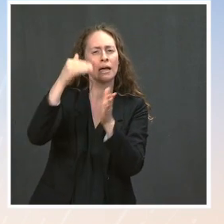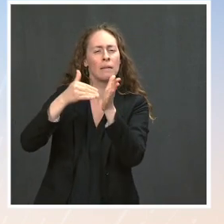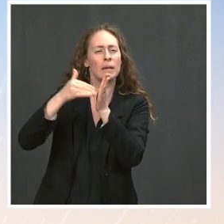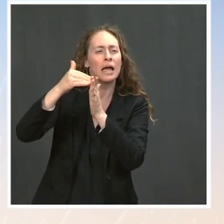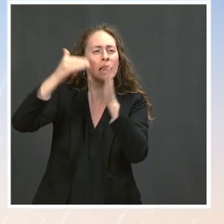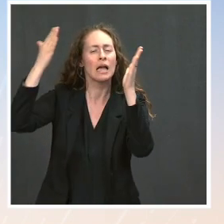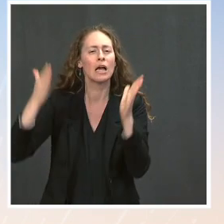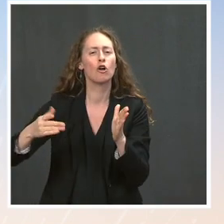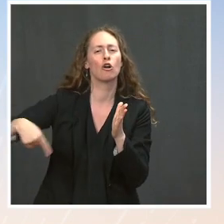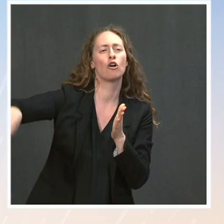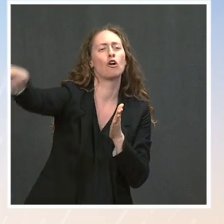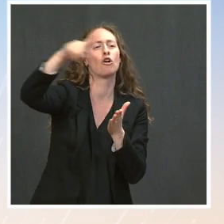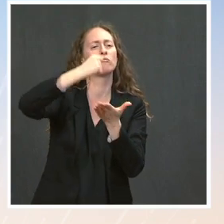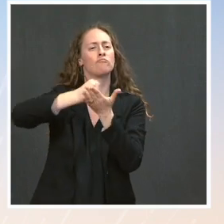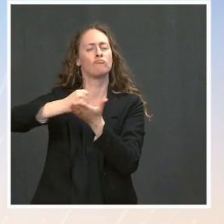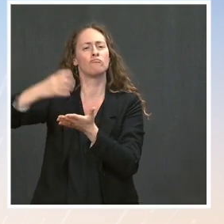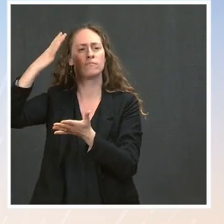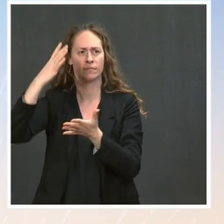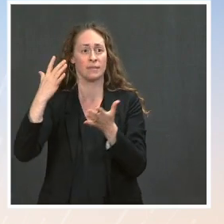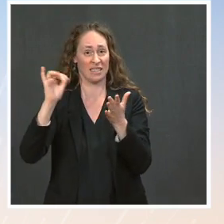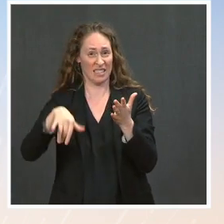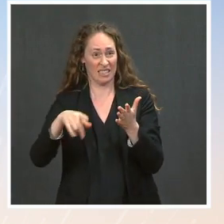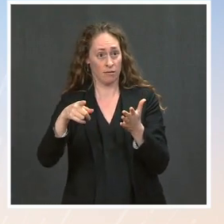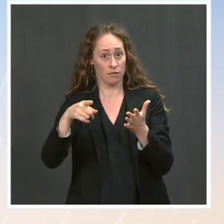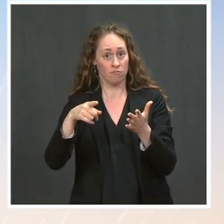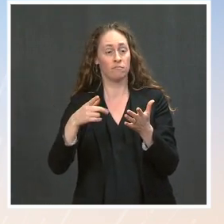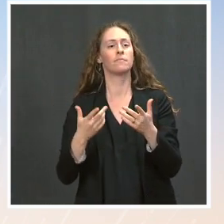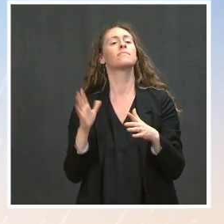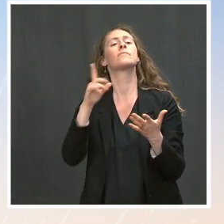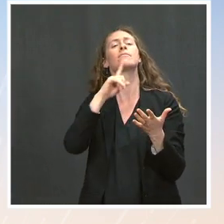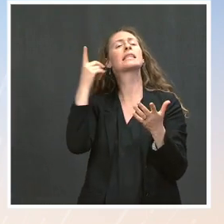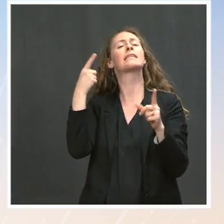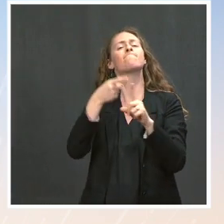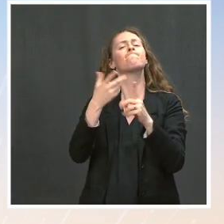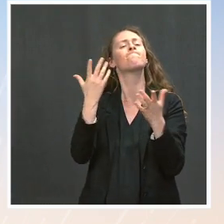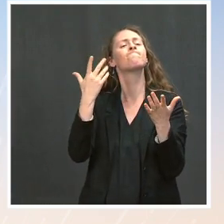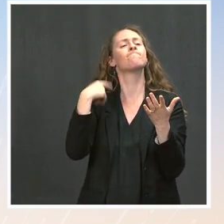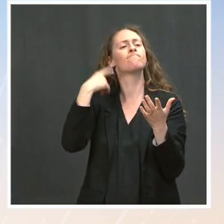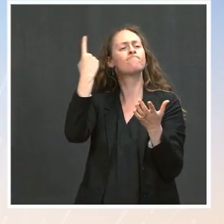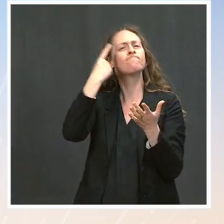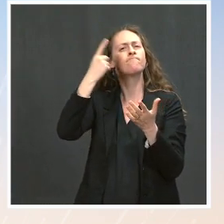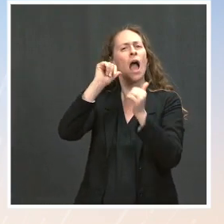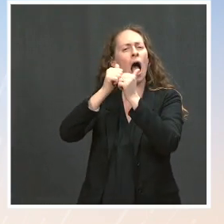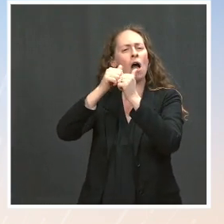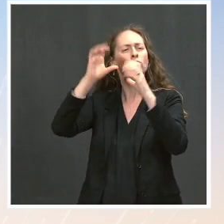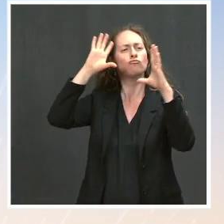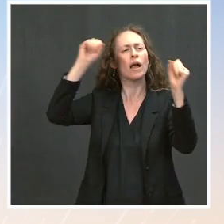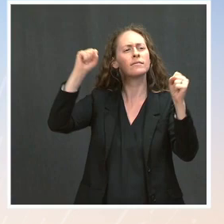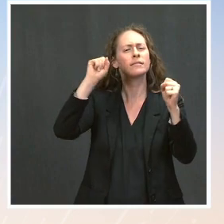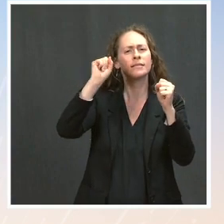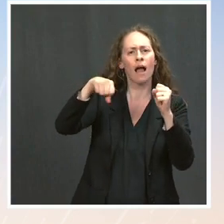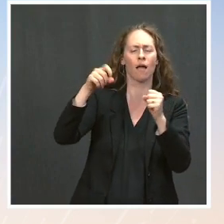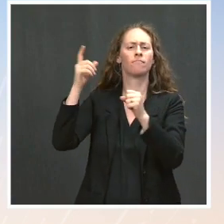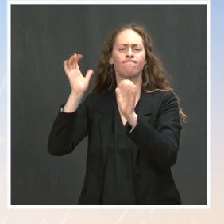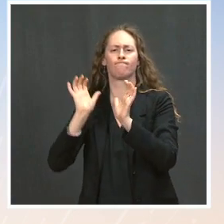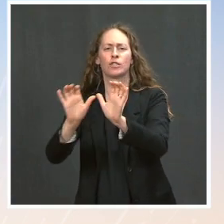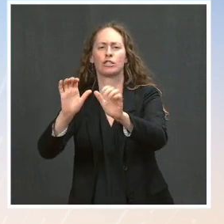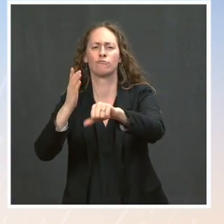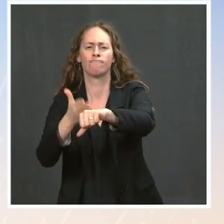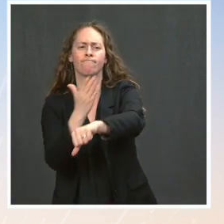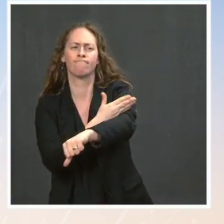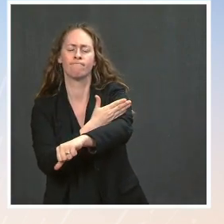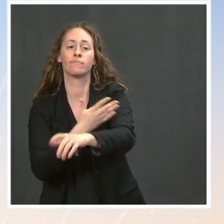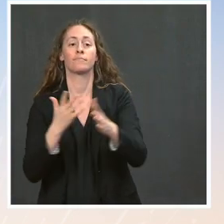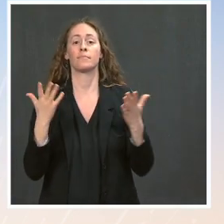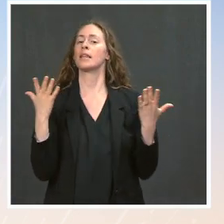So across a wide body of academic and empirical evidence, there is no evidence of a